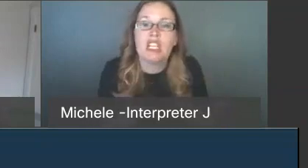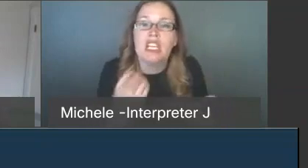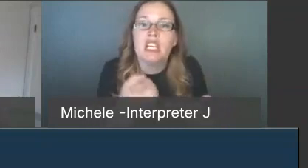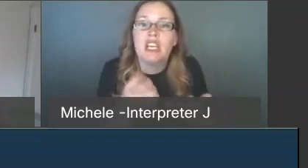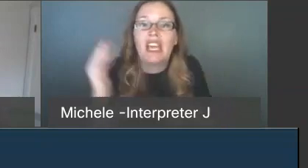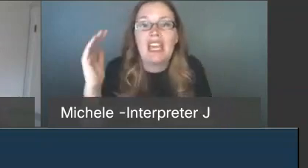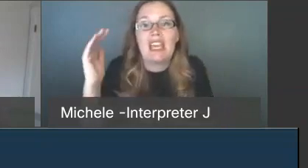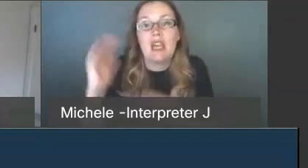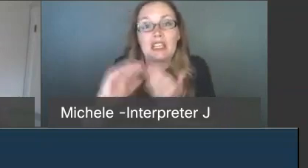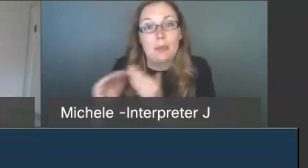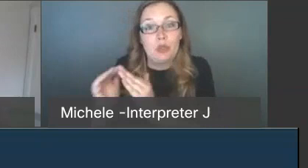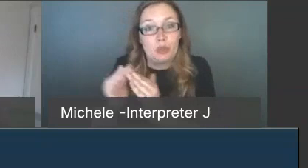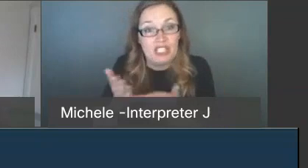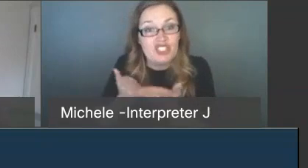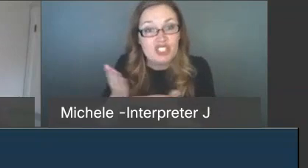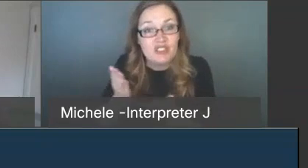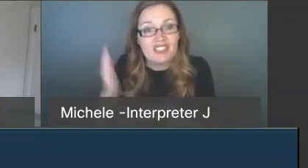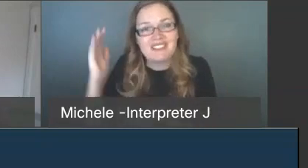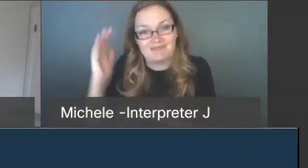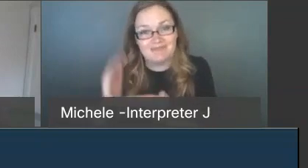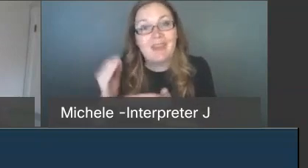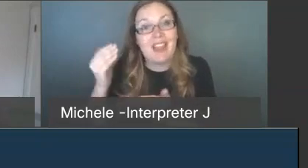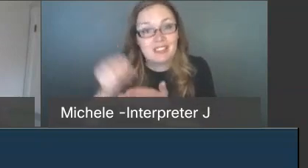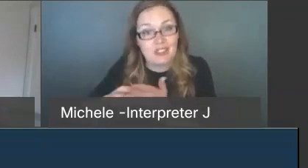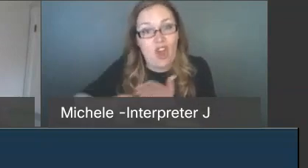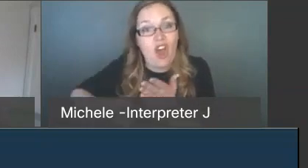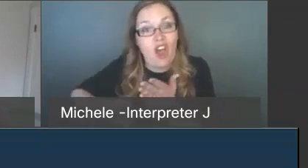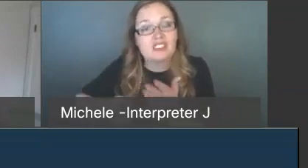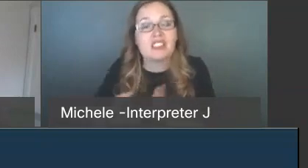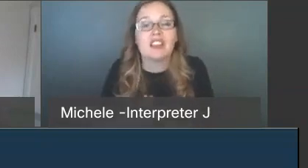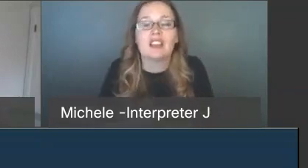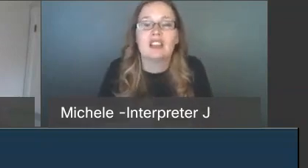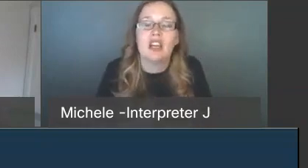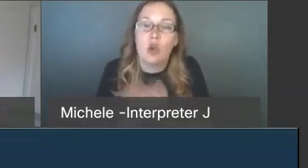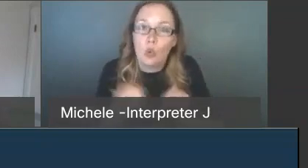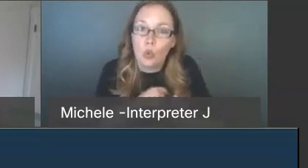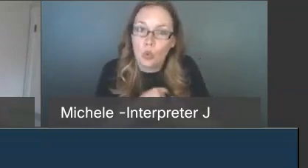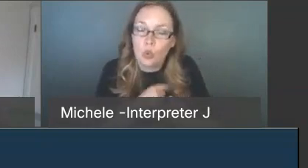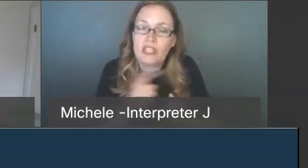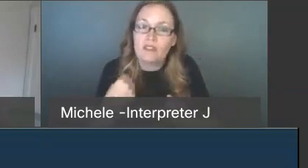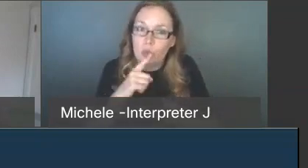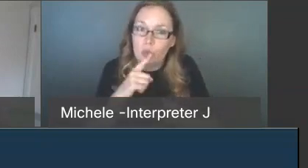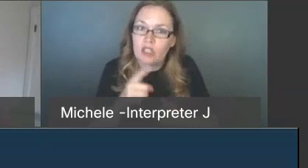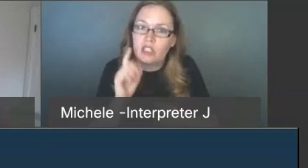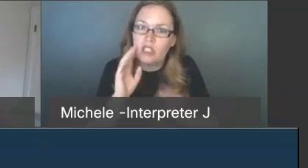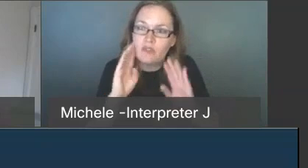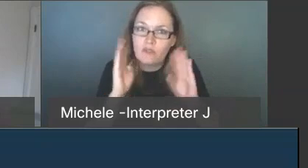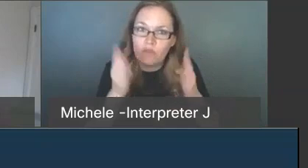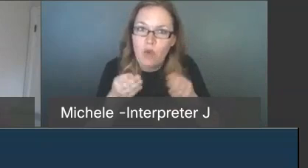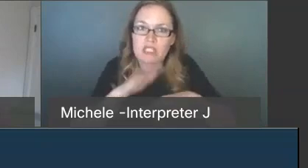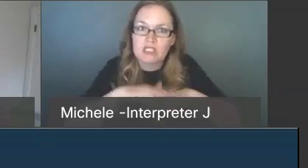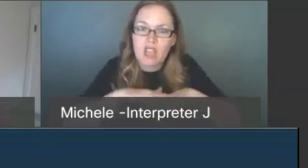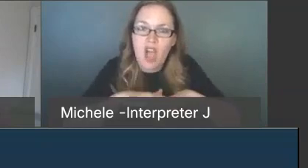community, just from a fiscal standpoint. And another issue we've really spent a lot of time addressing is